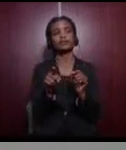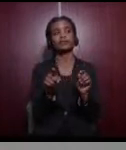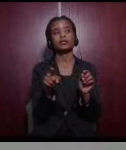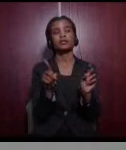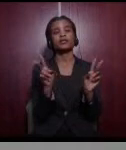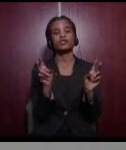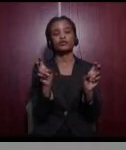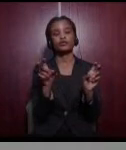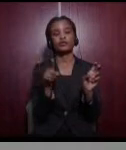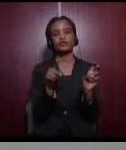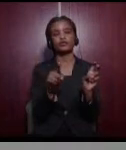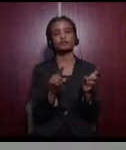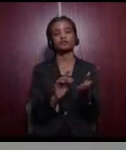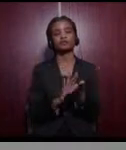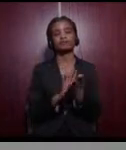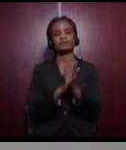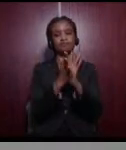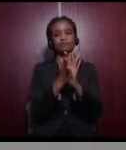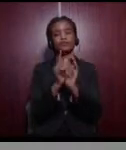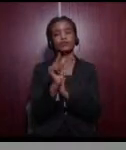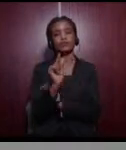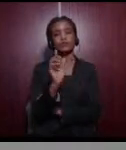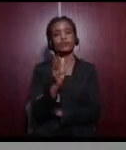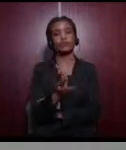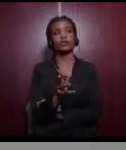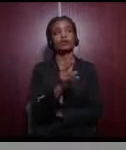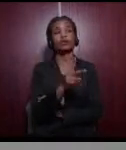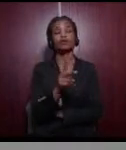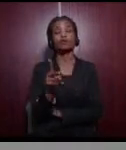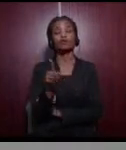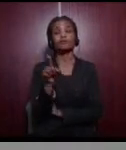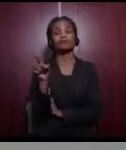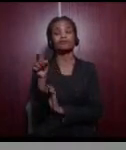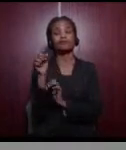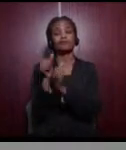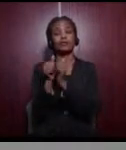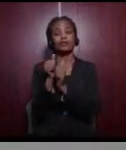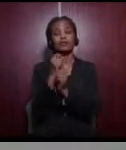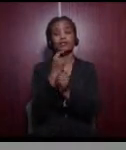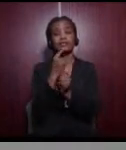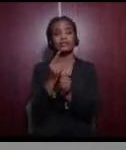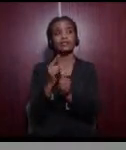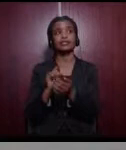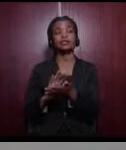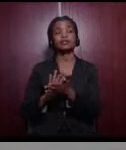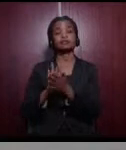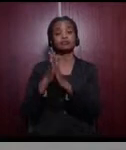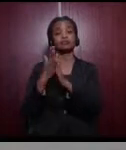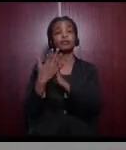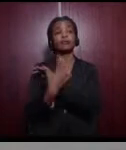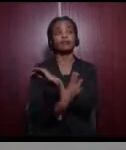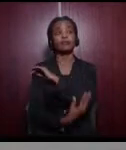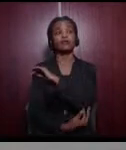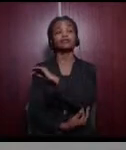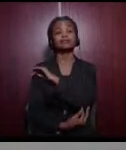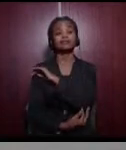heading towards that. And ubhuti wathi sizo end up as in a disaster, poverty disaster.